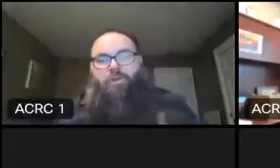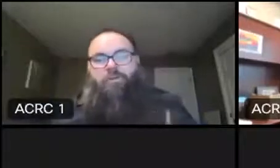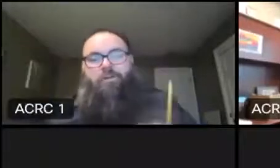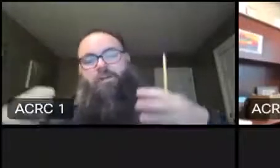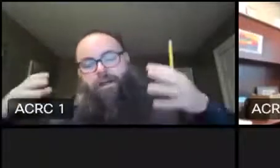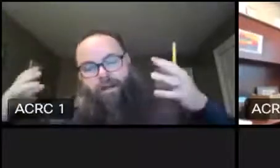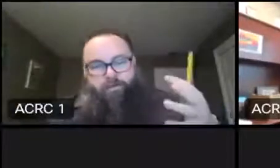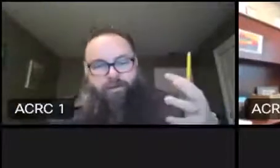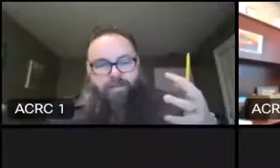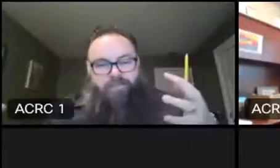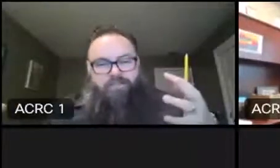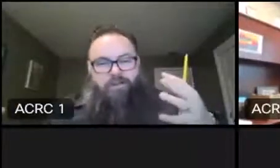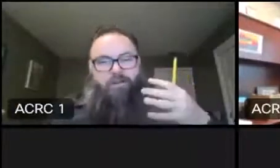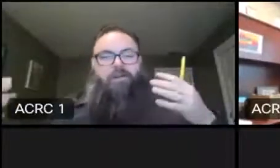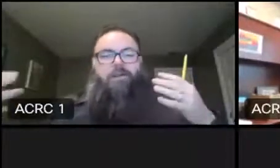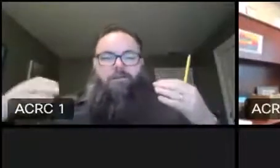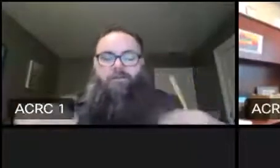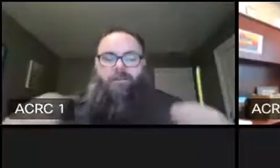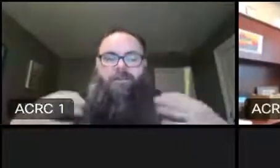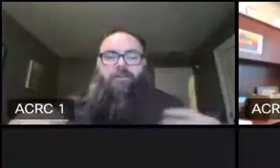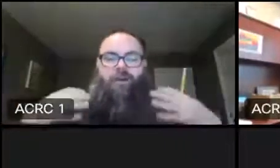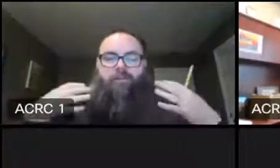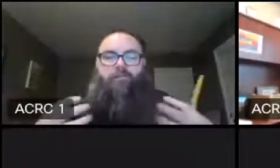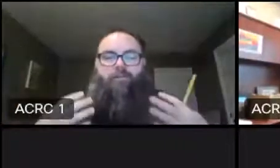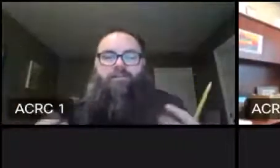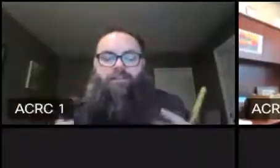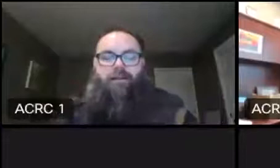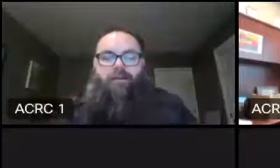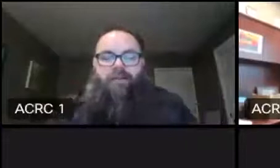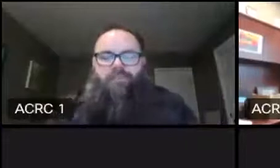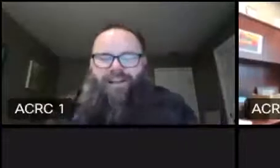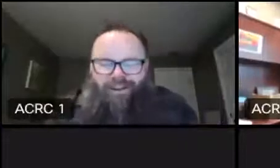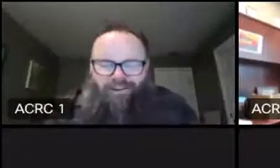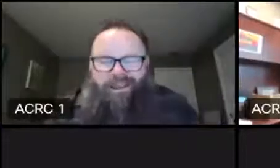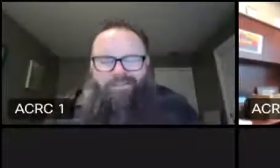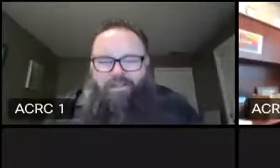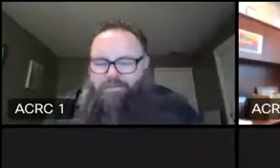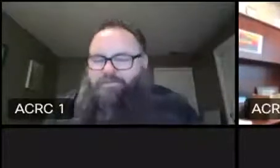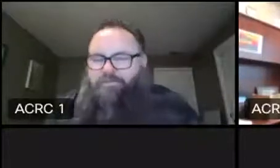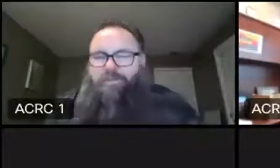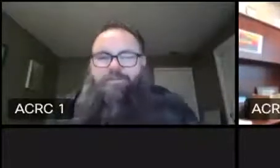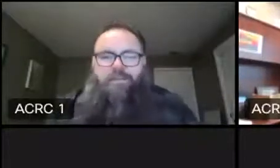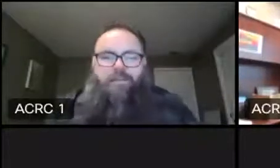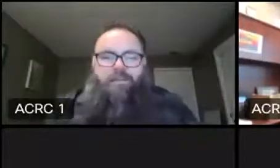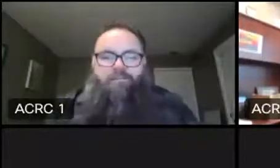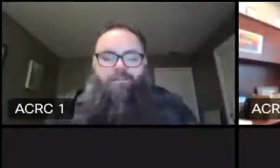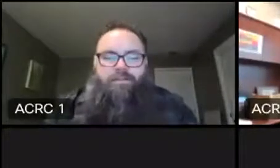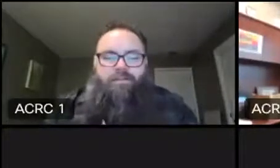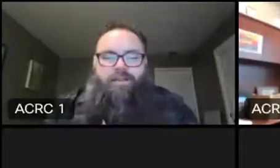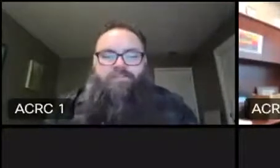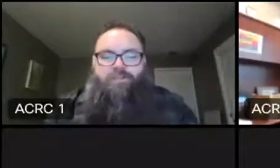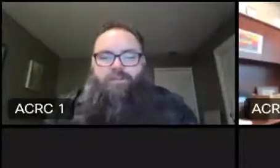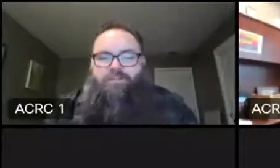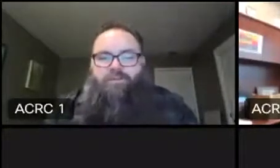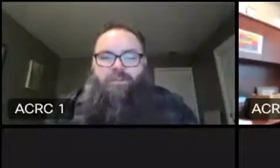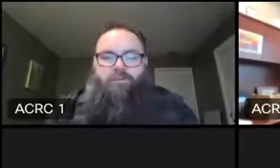about what your hiring challenges are, really giving you a voice. I think we had 185 service providers that filled it